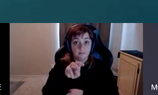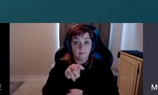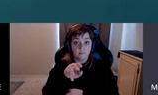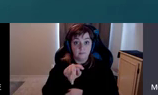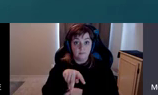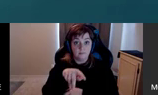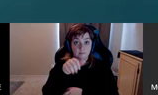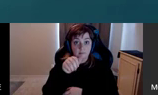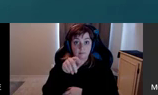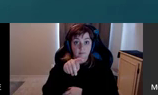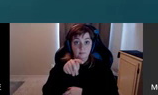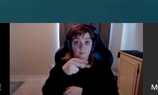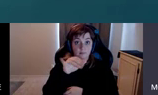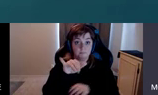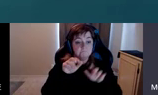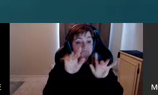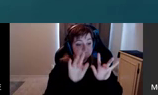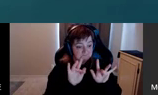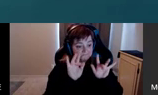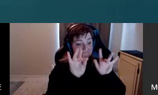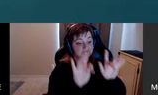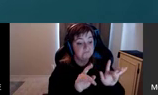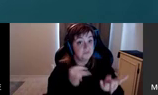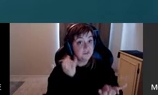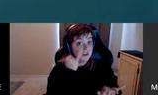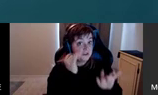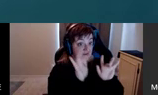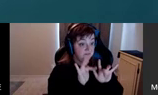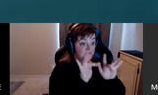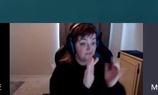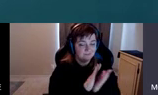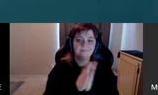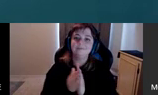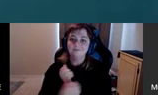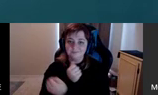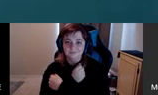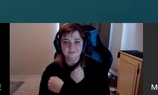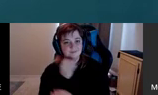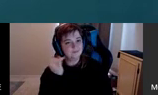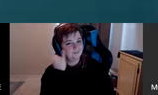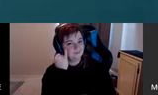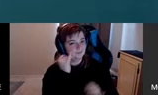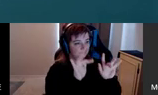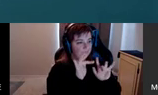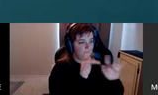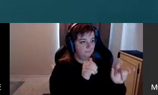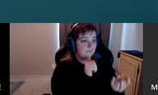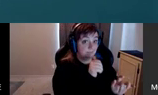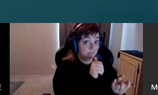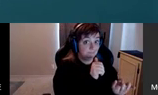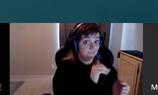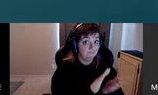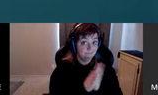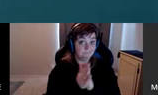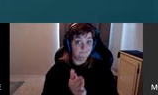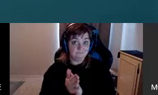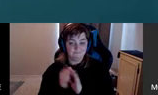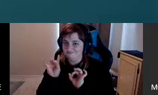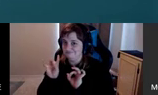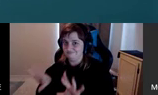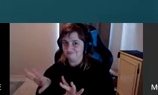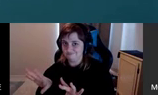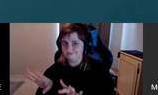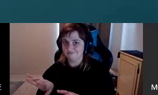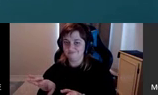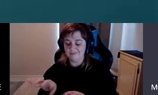empathy. If we empathize, it'll turn into love. If we don't empathize, it can turn into hate. And that just makes our world a really scary